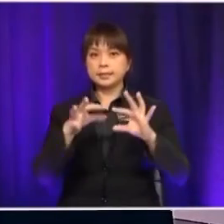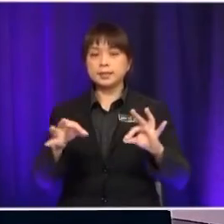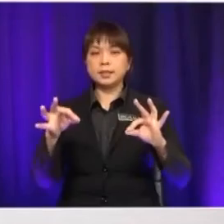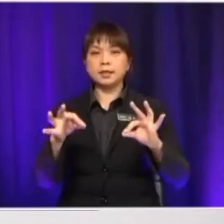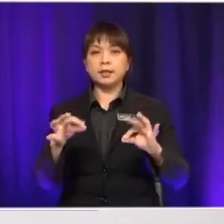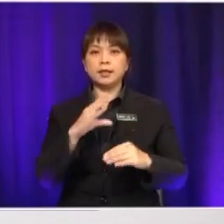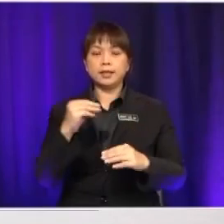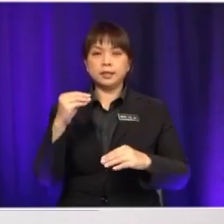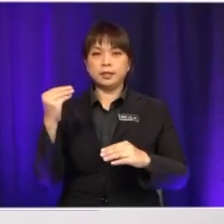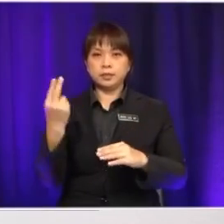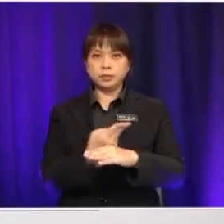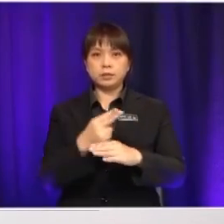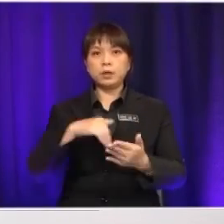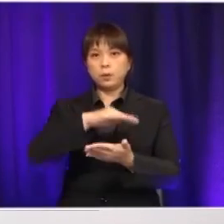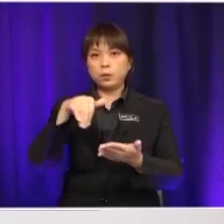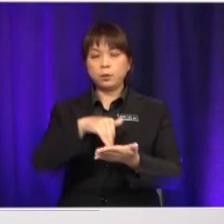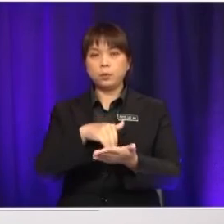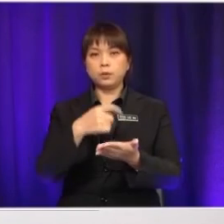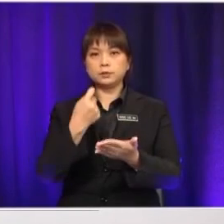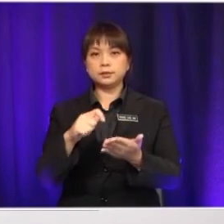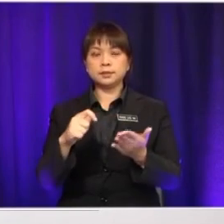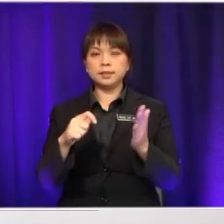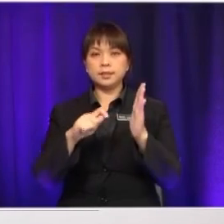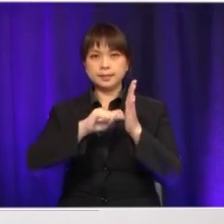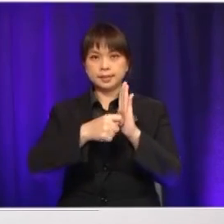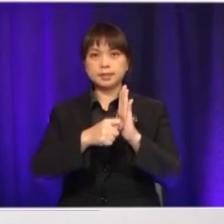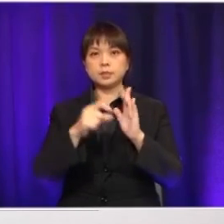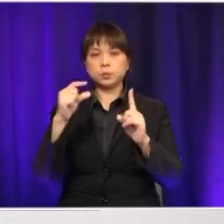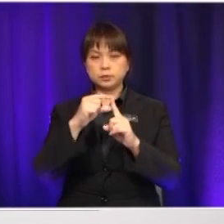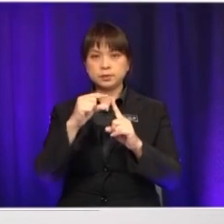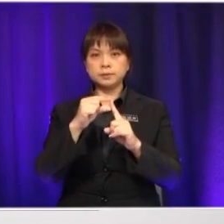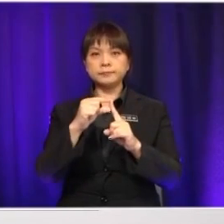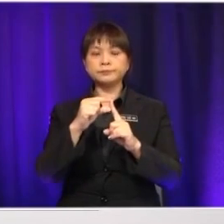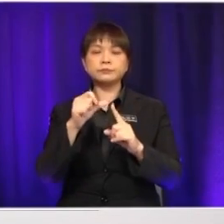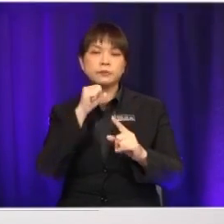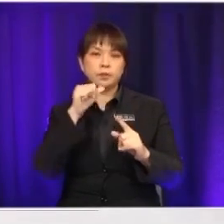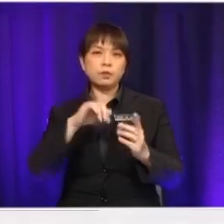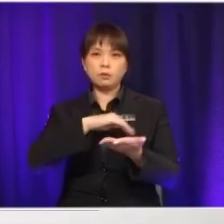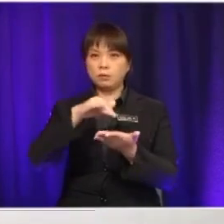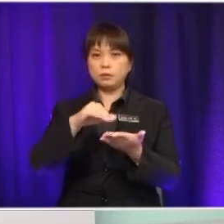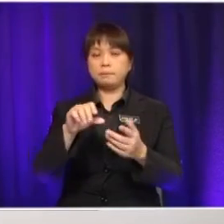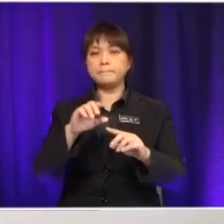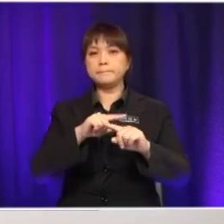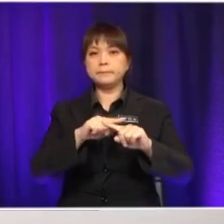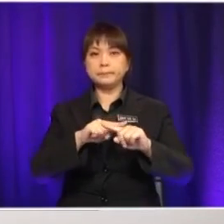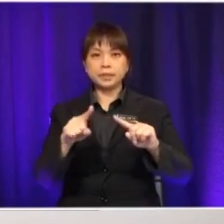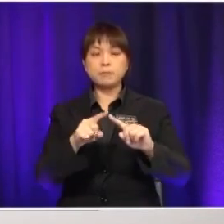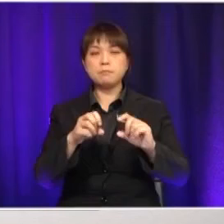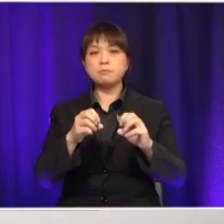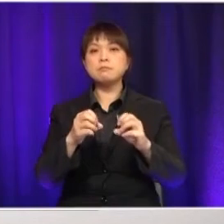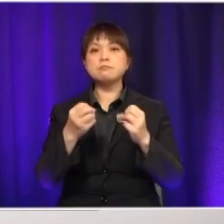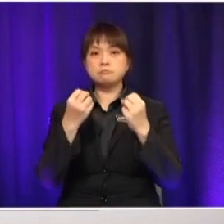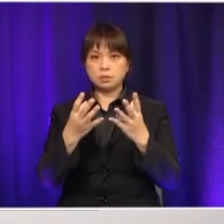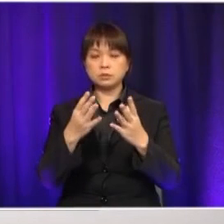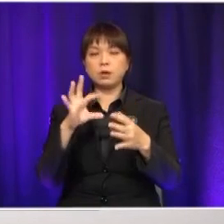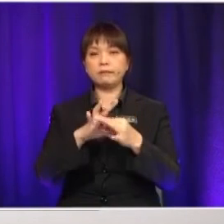have used all the words from the word bank, not all, but most of it. Yep. Okay, and then they also mention it